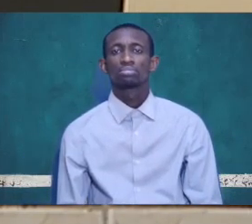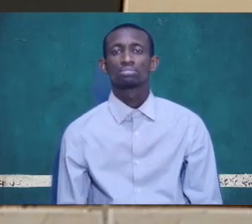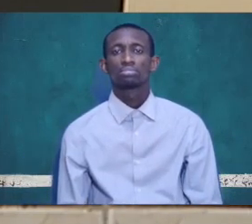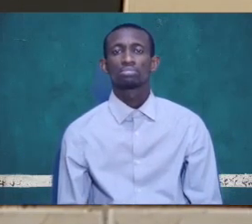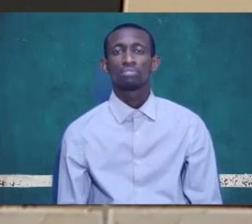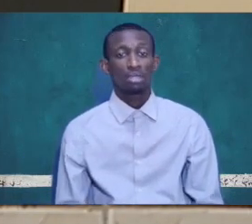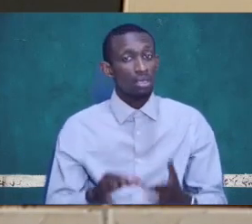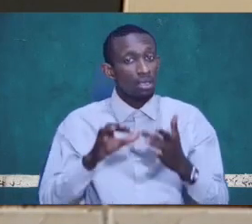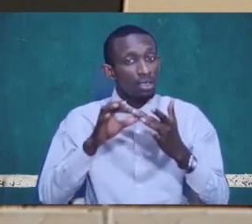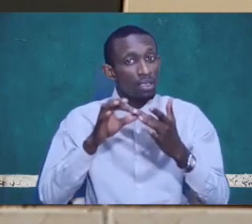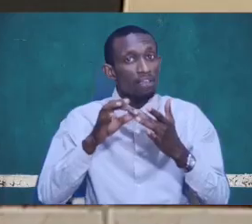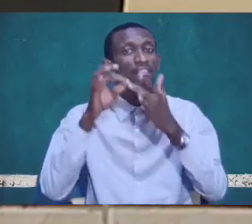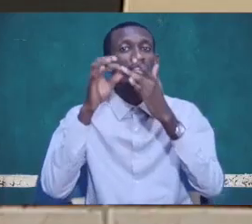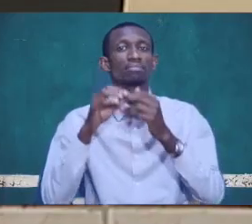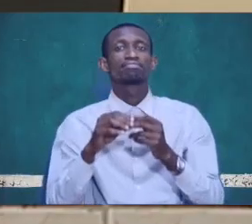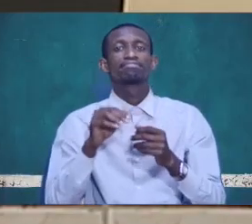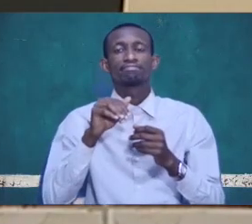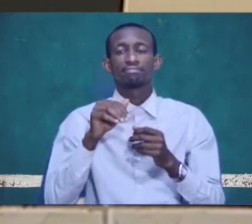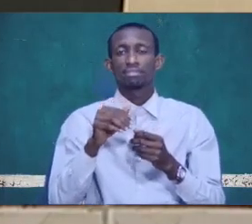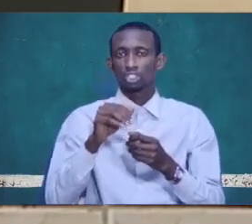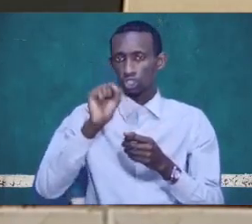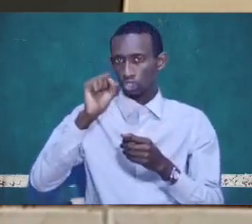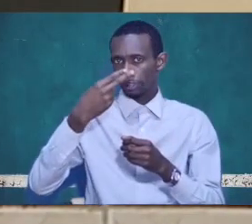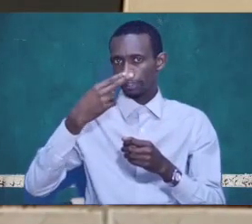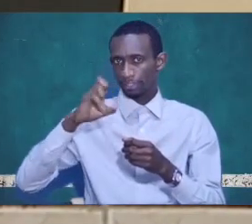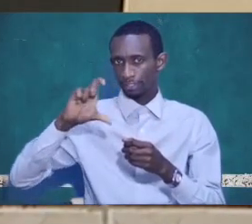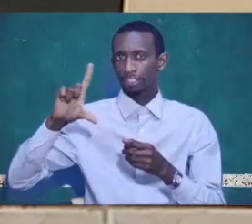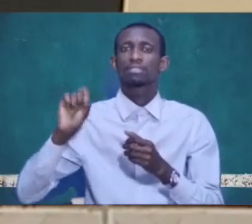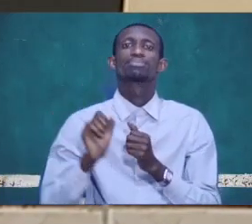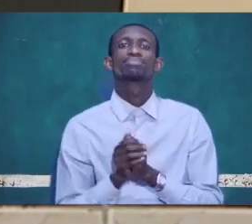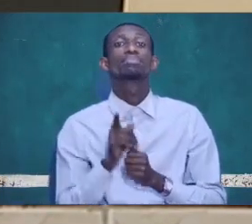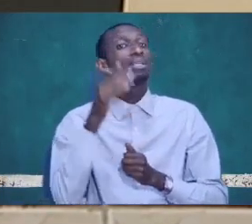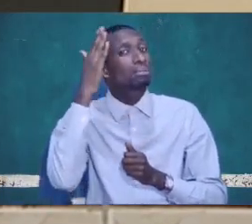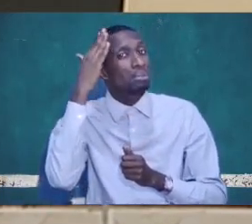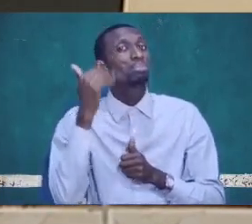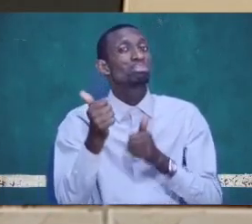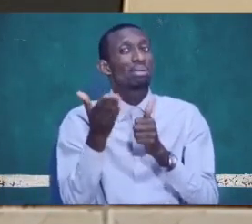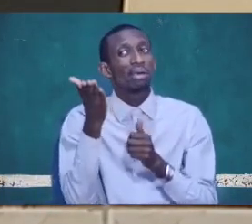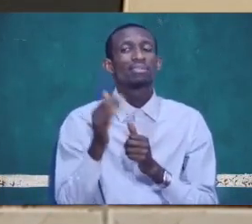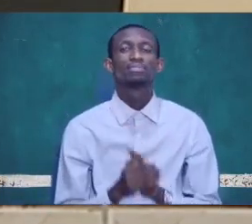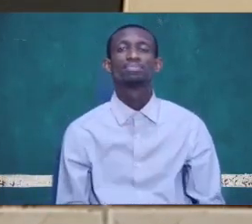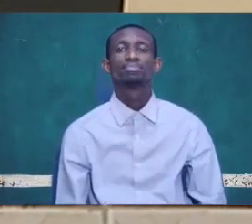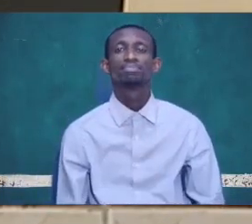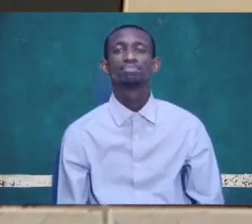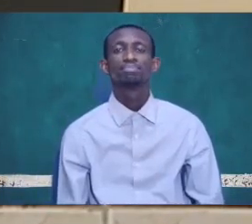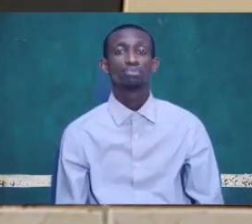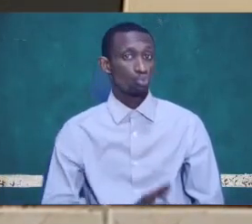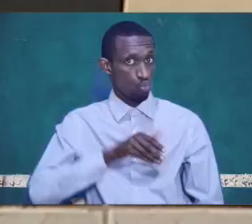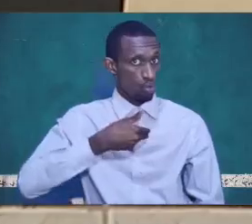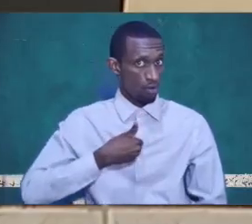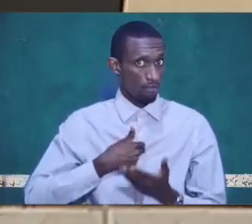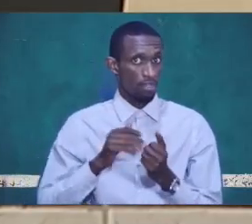Very specific for a given shell. And we know that we have